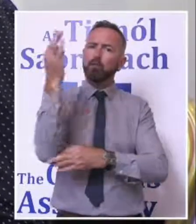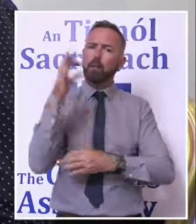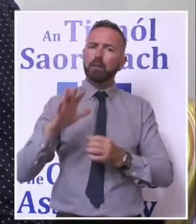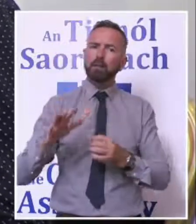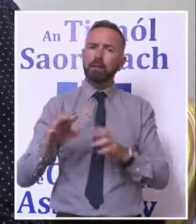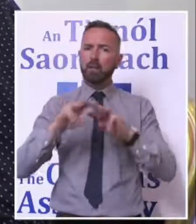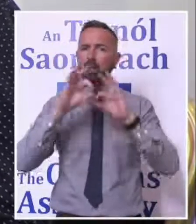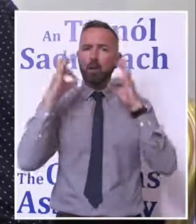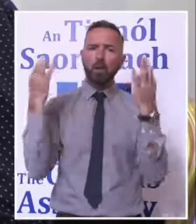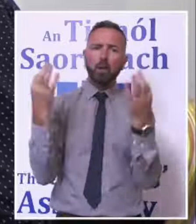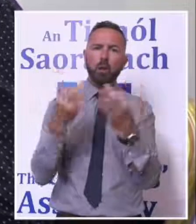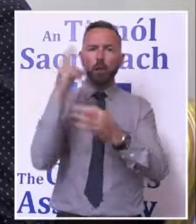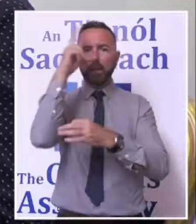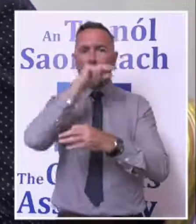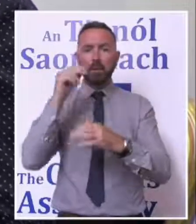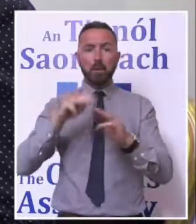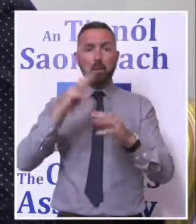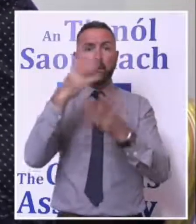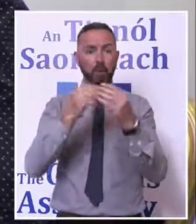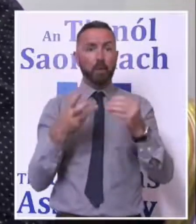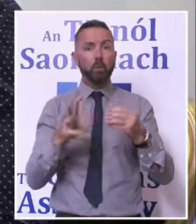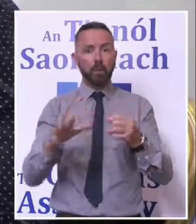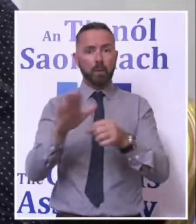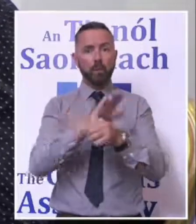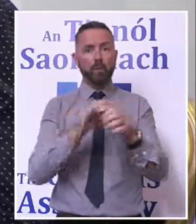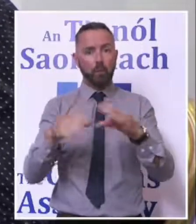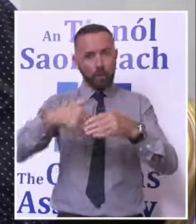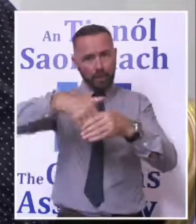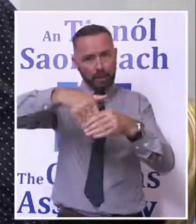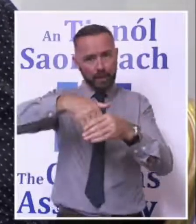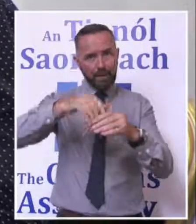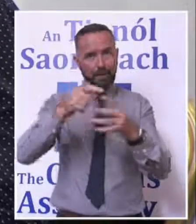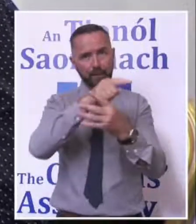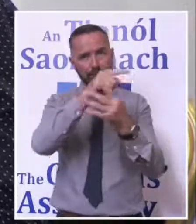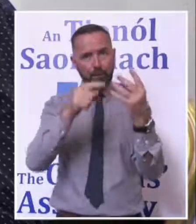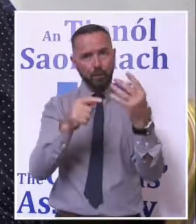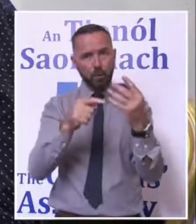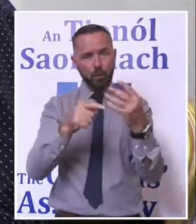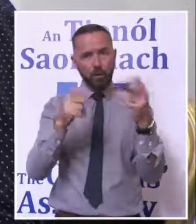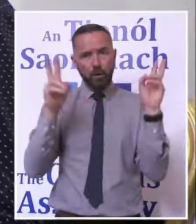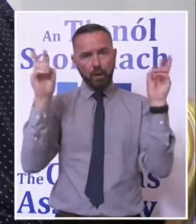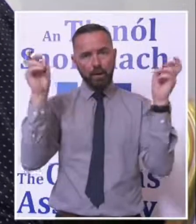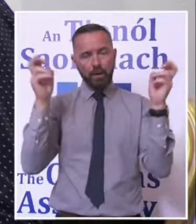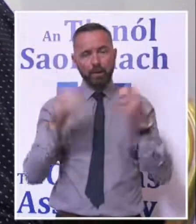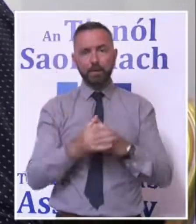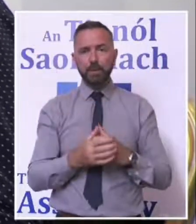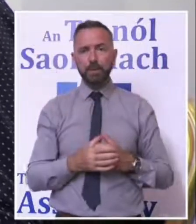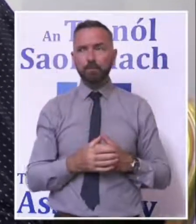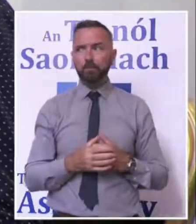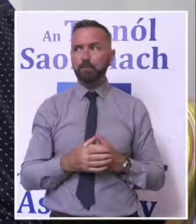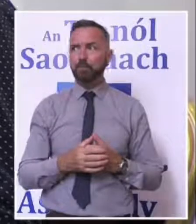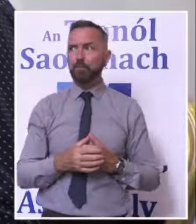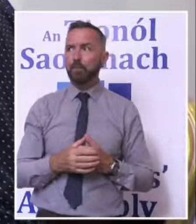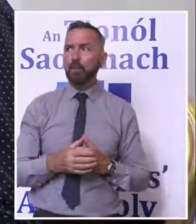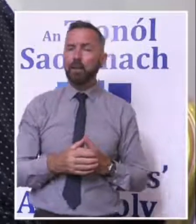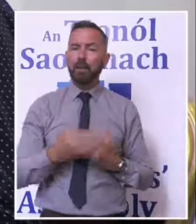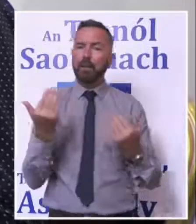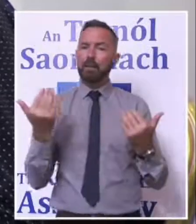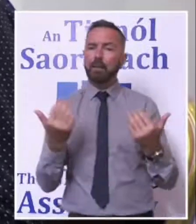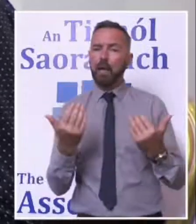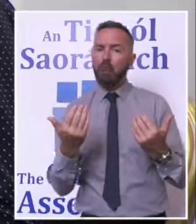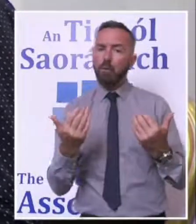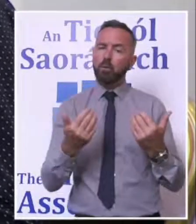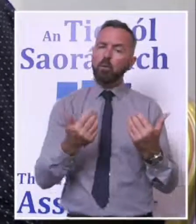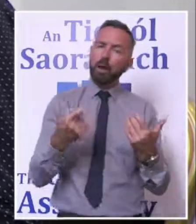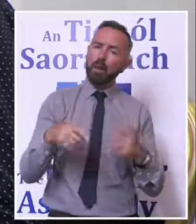global example. Most things are covered within these kind of 4 pieces, and I think we're heading into more difficult